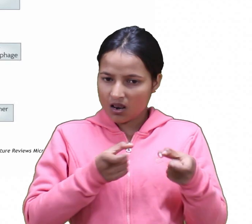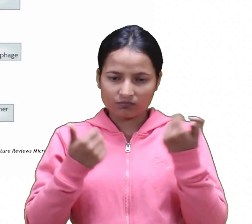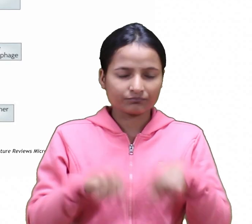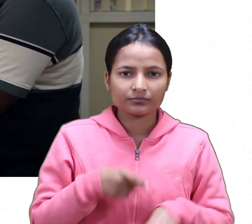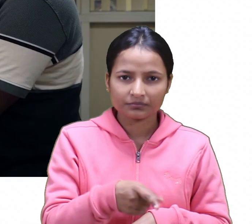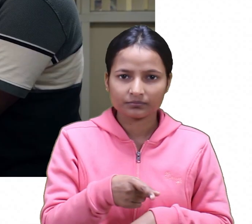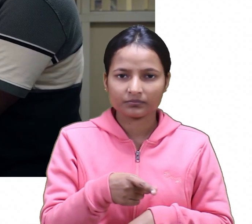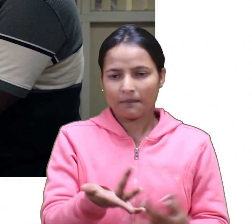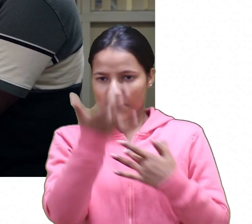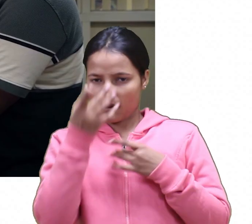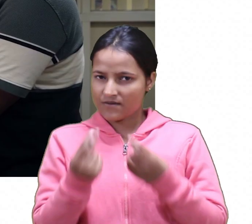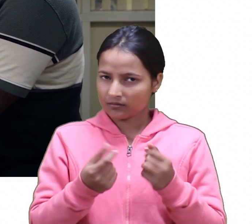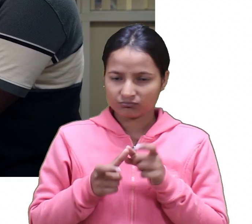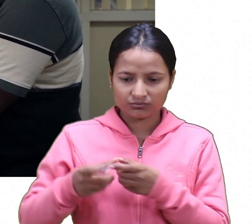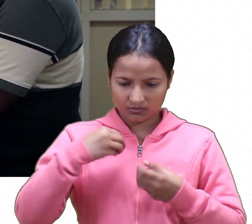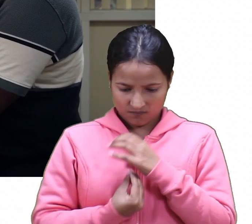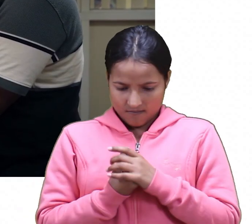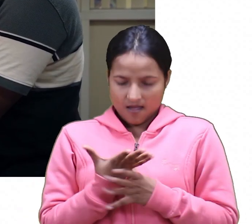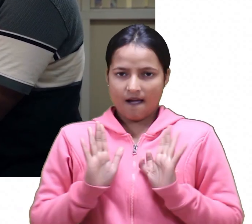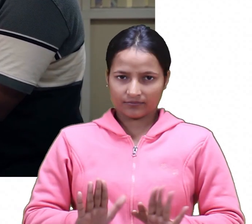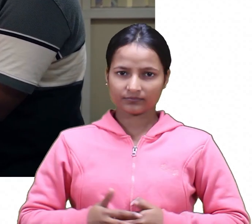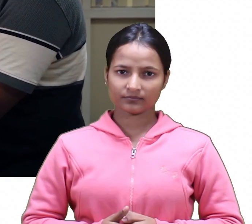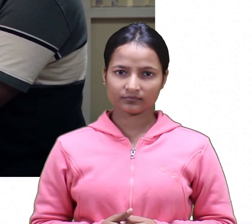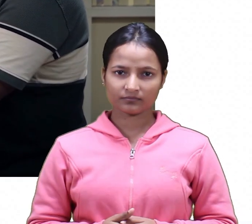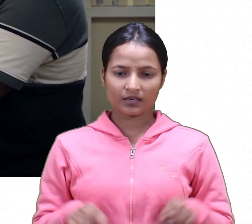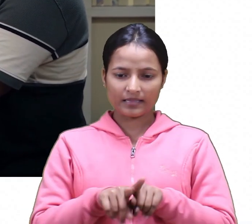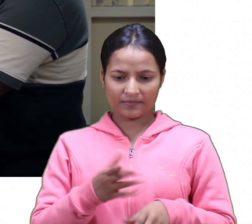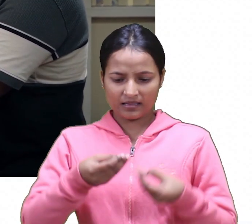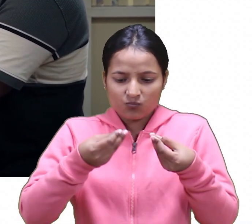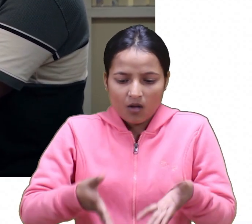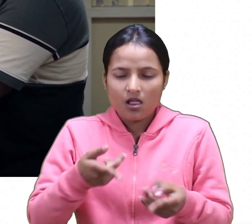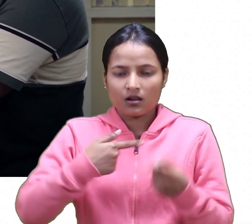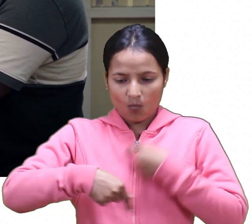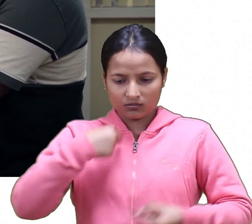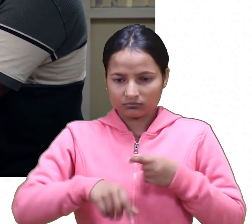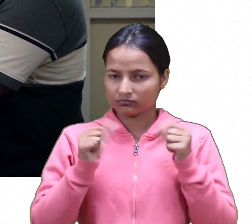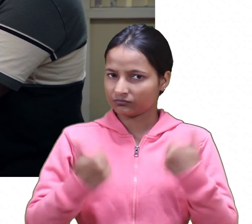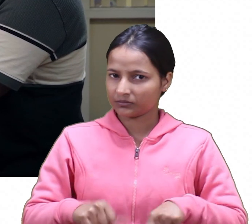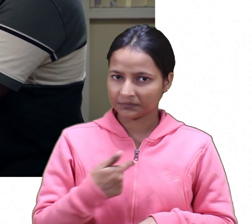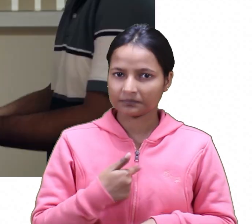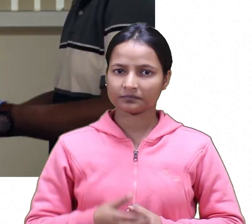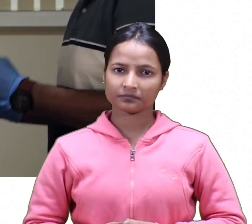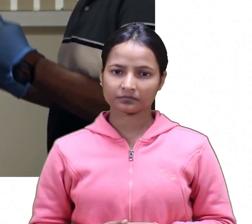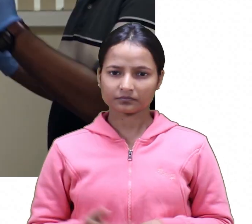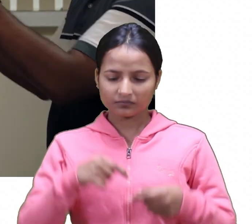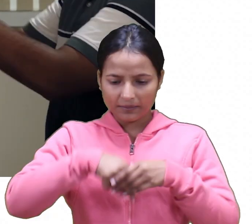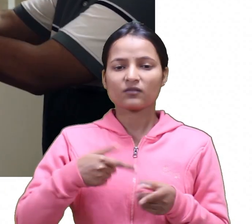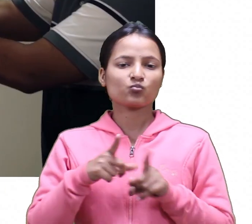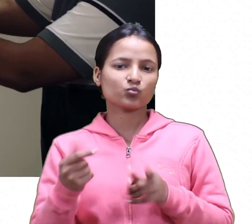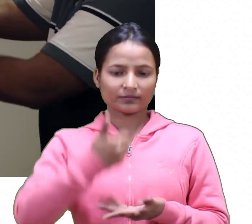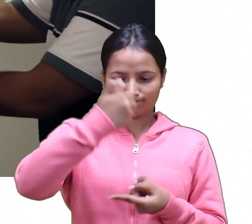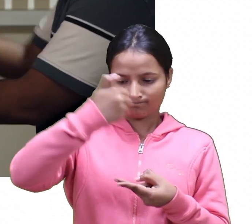membrane integrity. This event helps MTB to spread infection to the neighboring healthy cells. My work in the lab is associated with exploring the role of